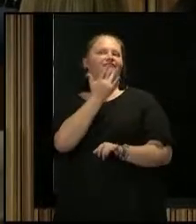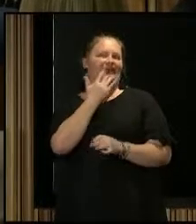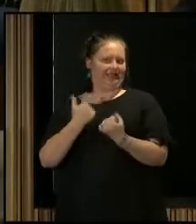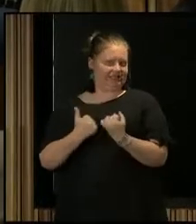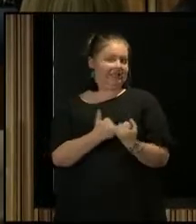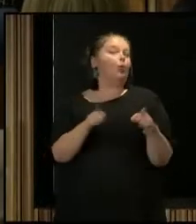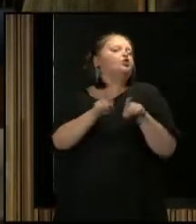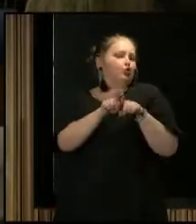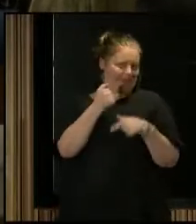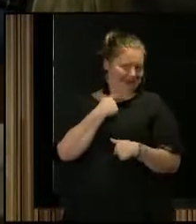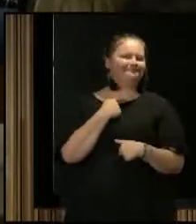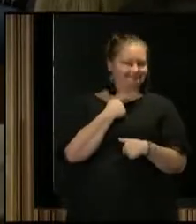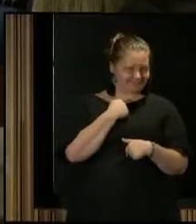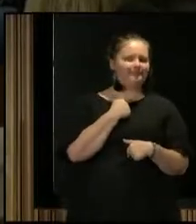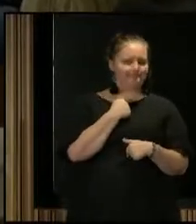also me.